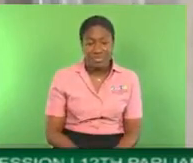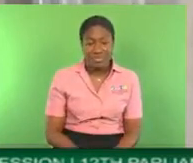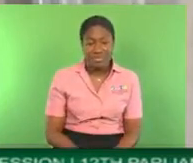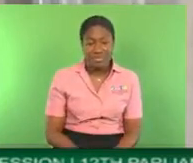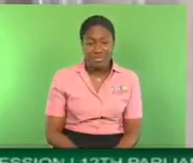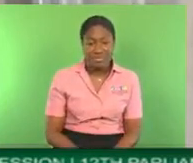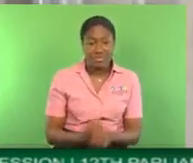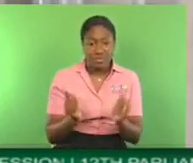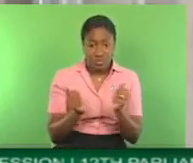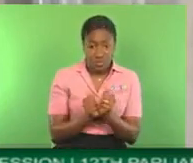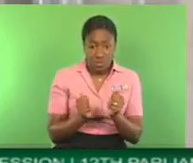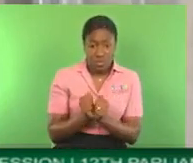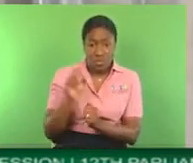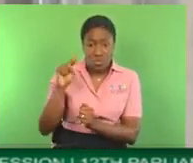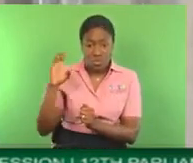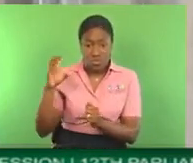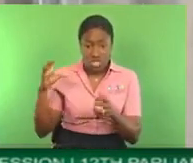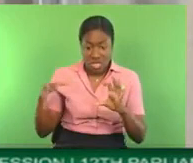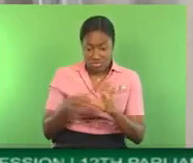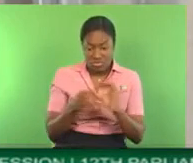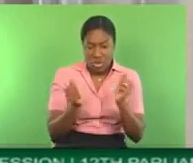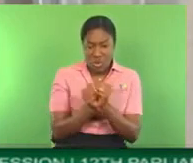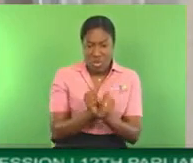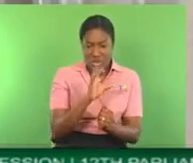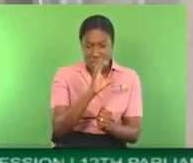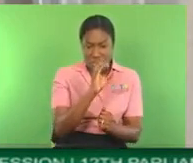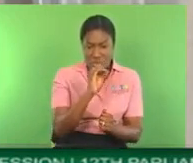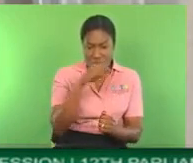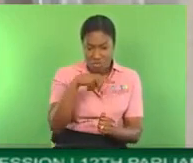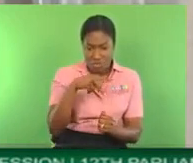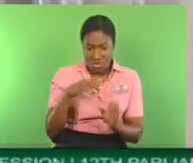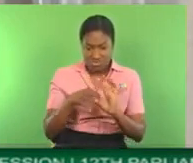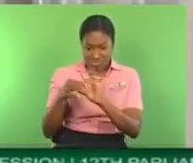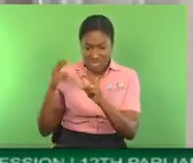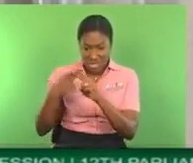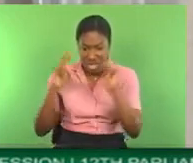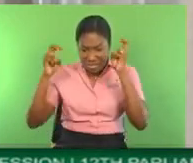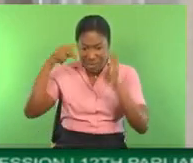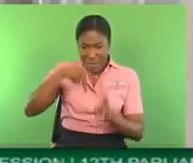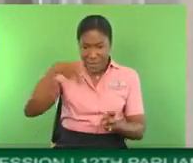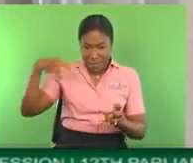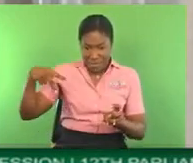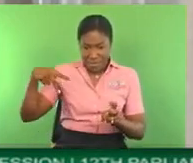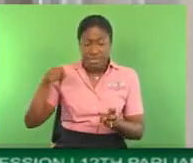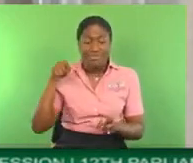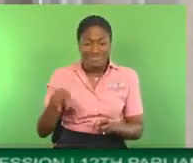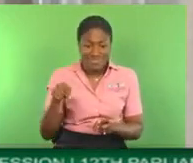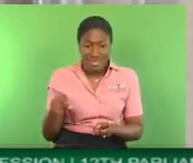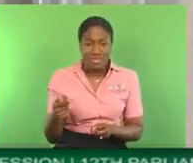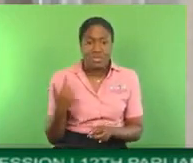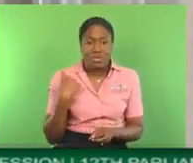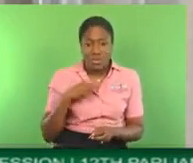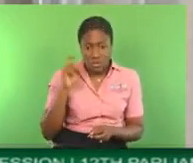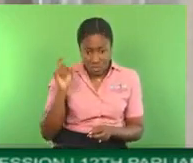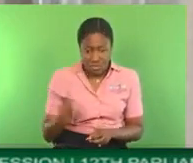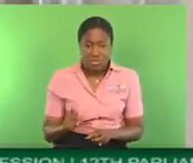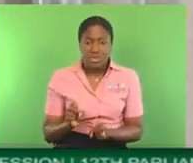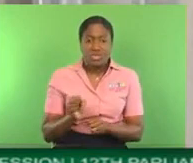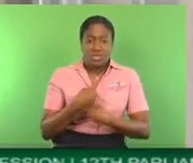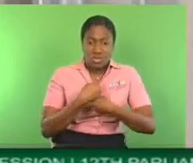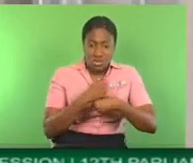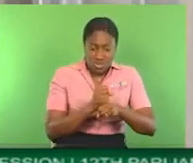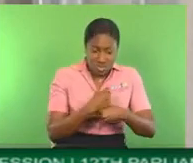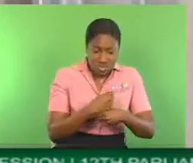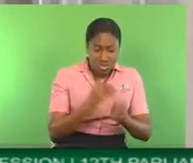the People's Partnership, what we did, as I said, about budding and grafting, we need to do that, because if you're serious